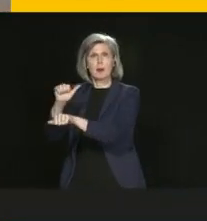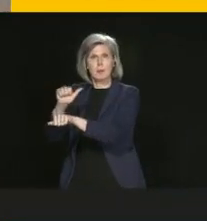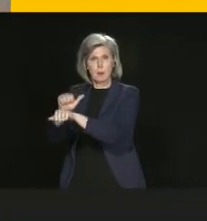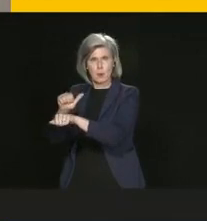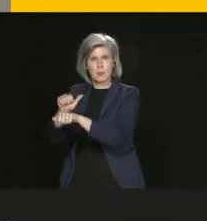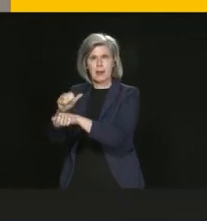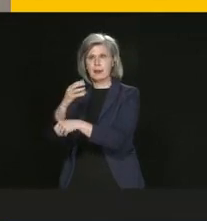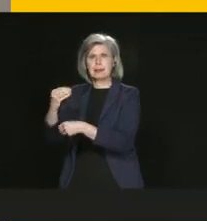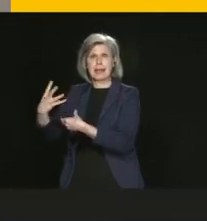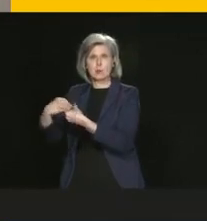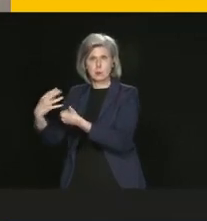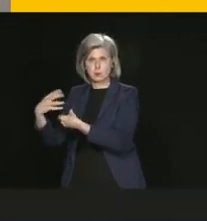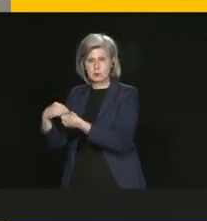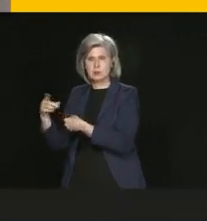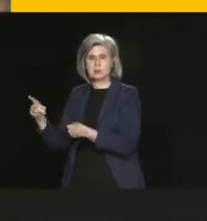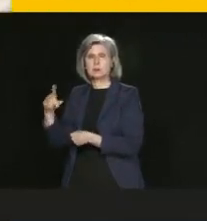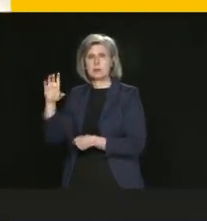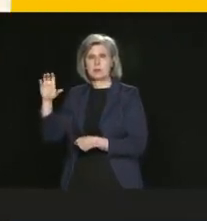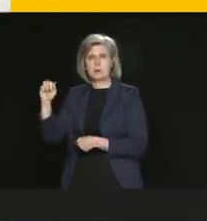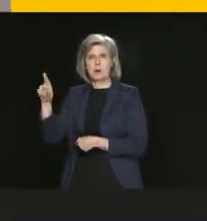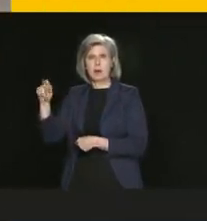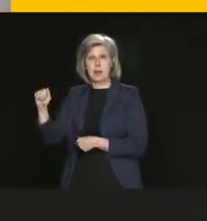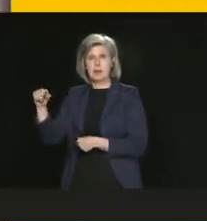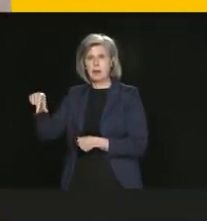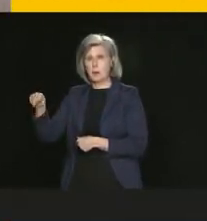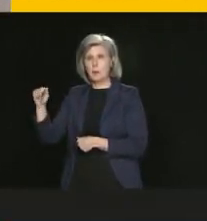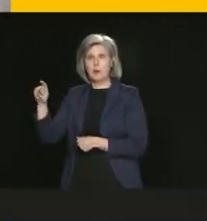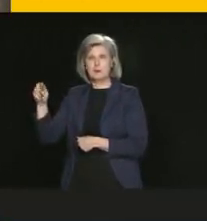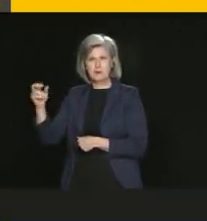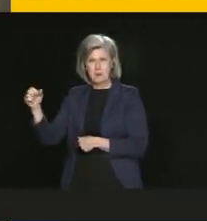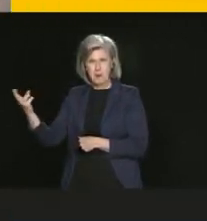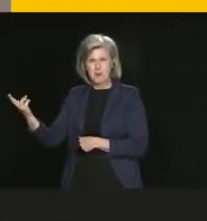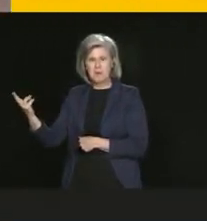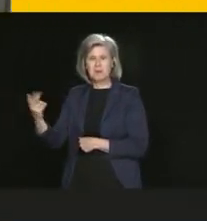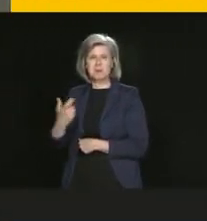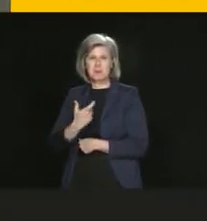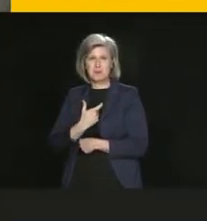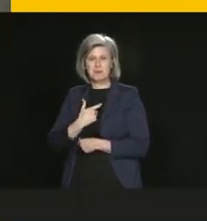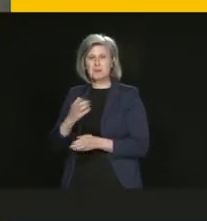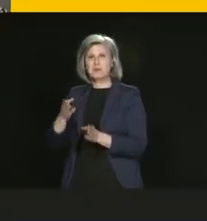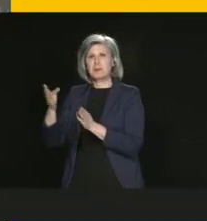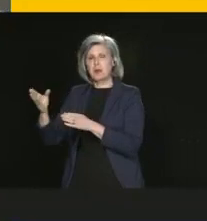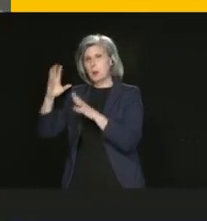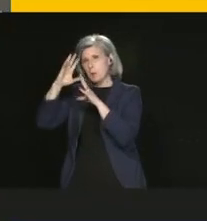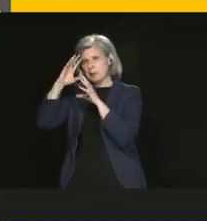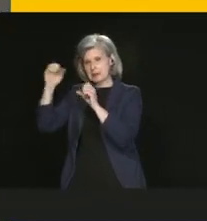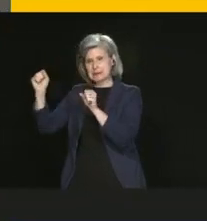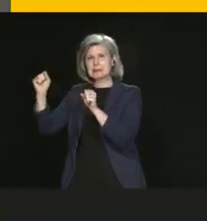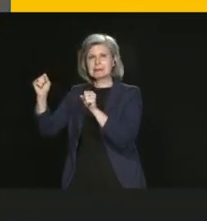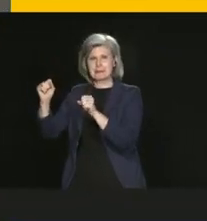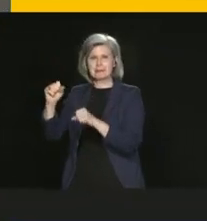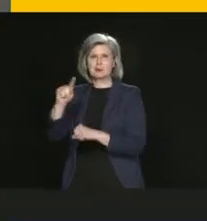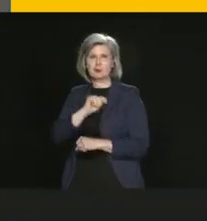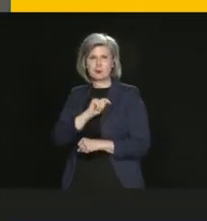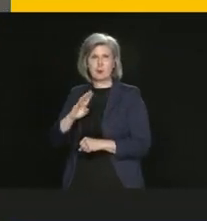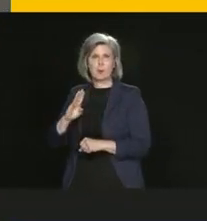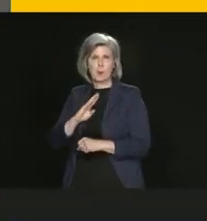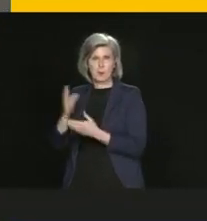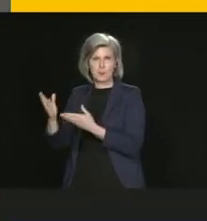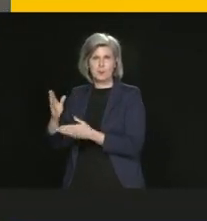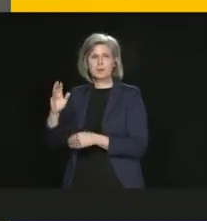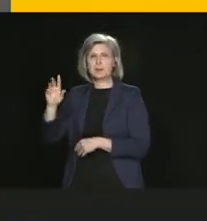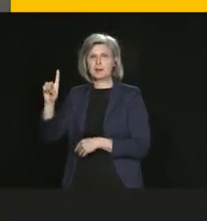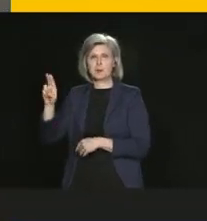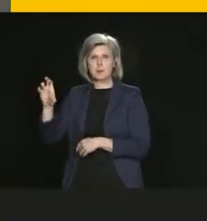the Treasury Board, Jean-Yves Duclos. Good afternoon and bon après-midi à tous. As usual, I will begin with an update on the